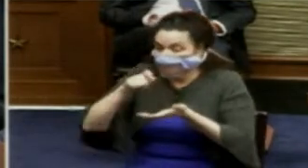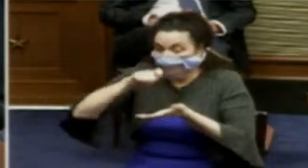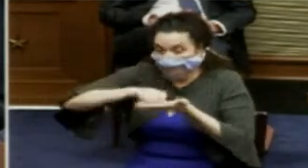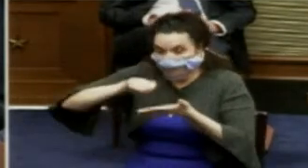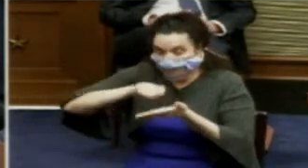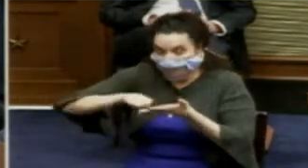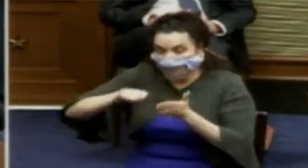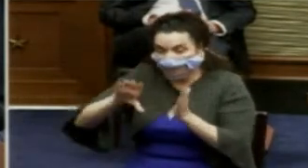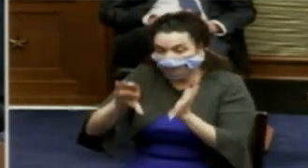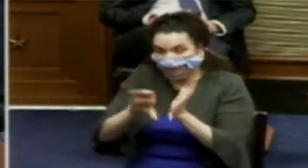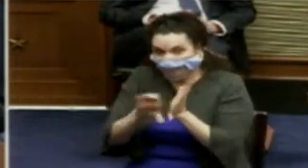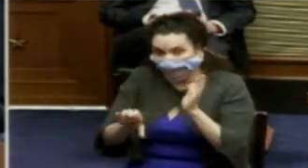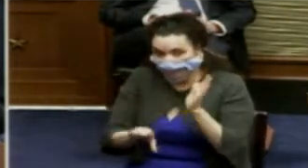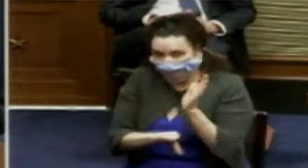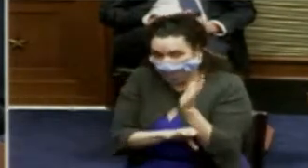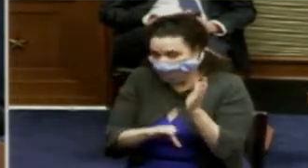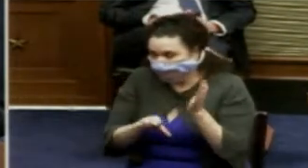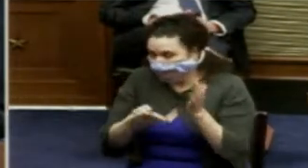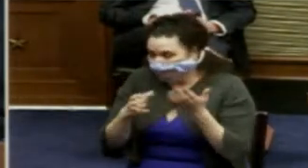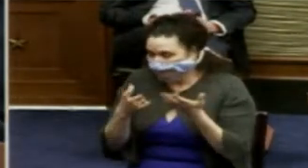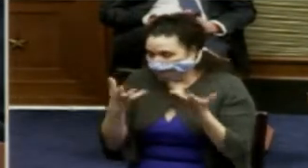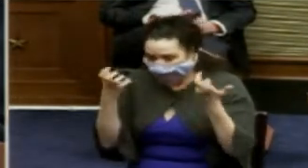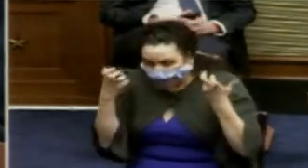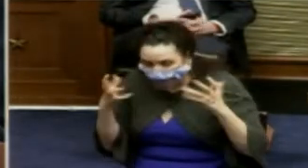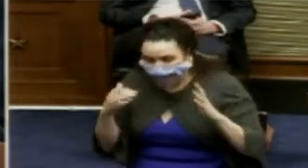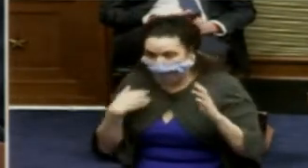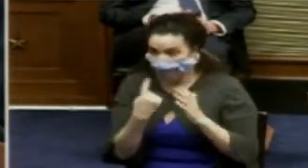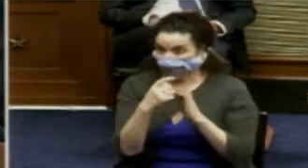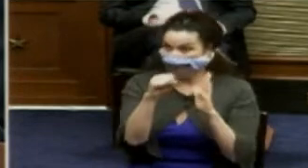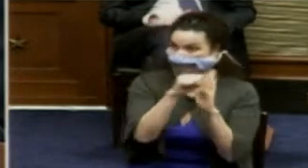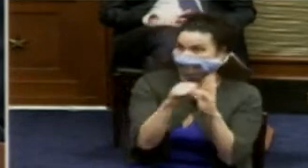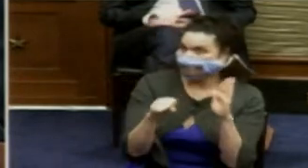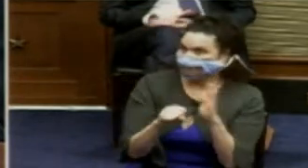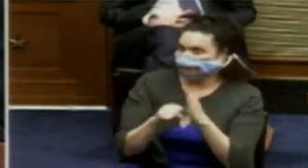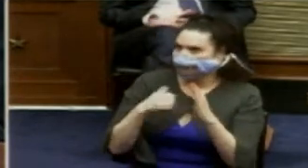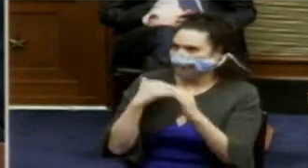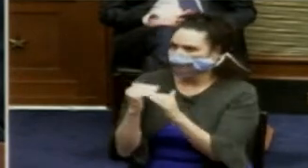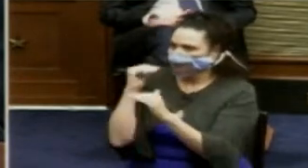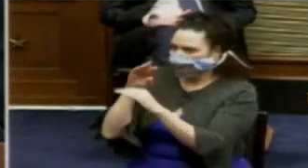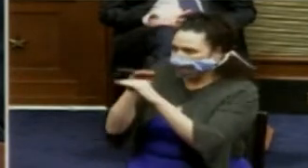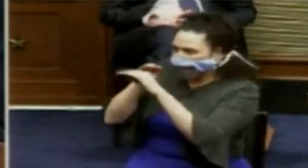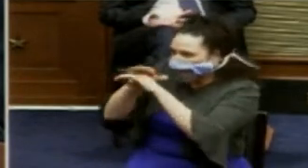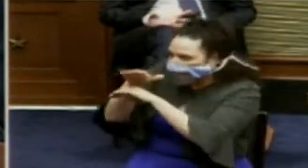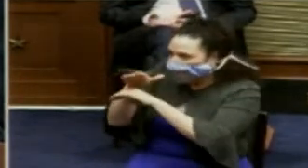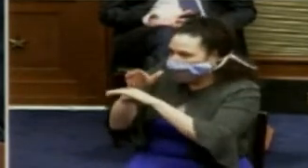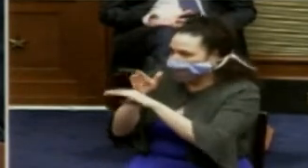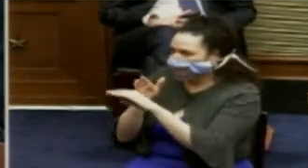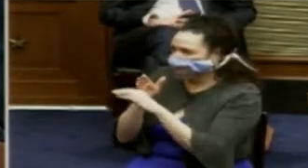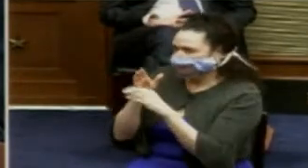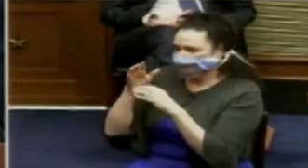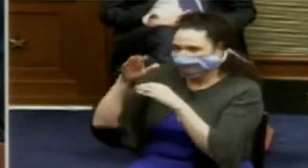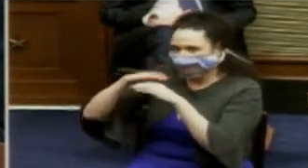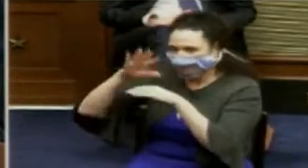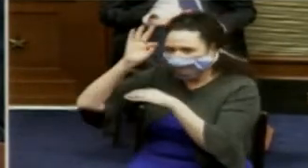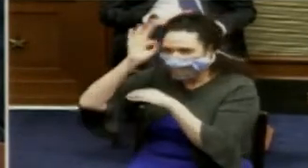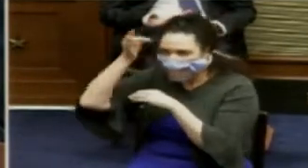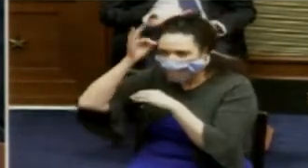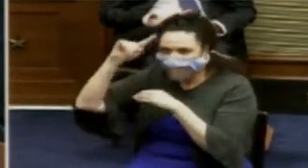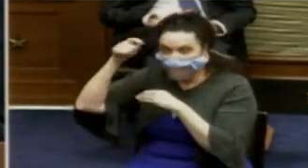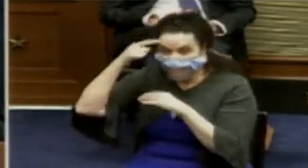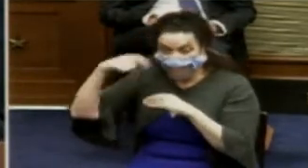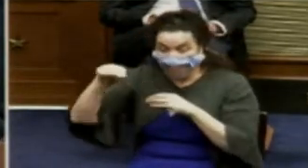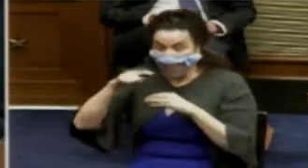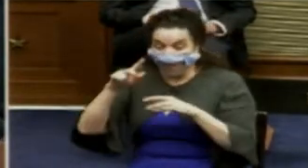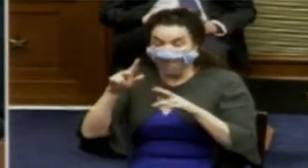avoid one state having undue influence over the federal government. There's no question that D.C. residents already impact